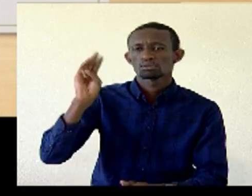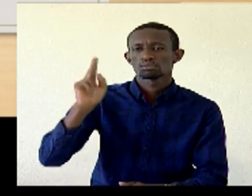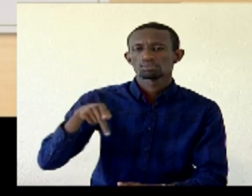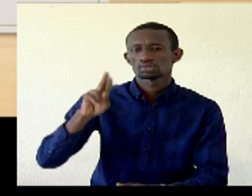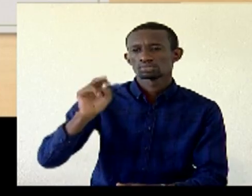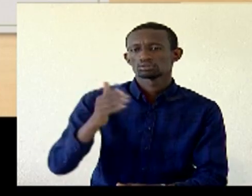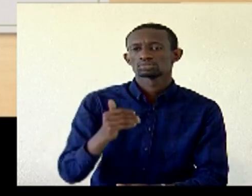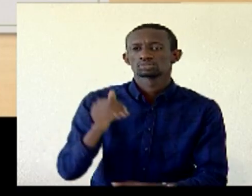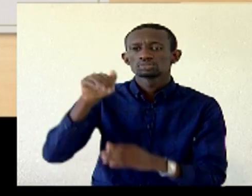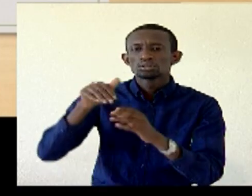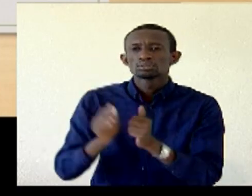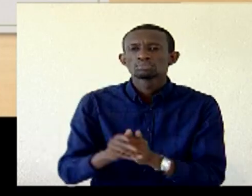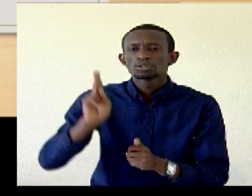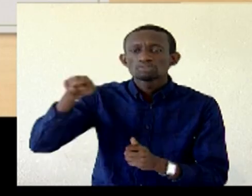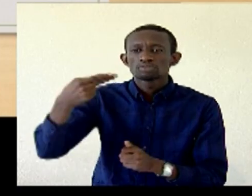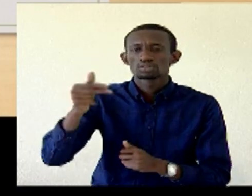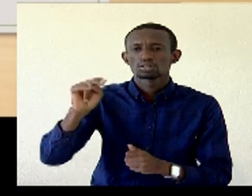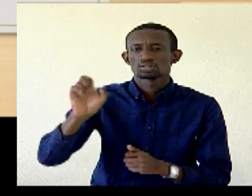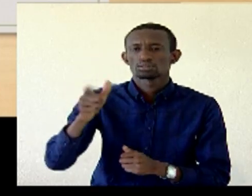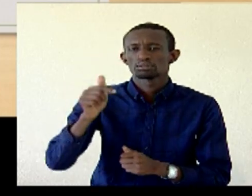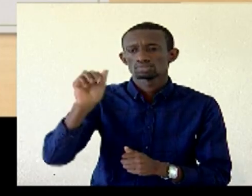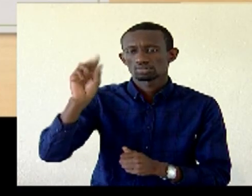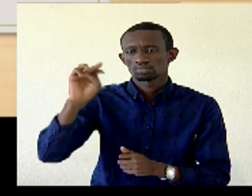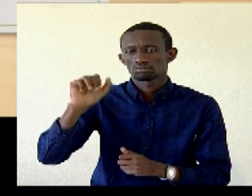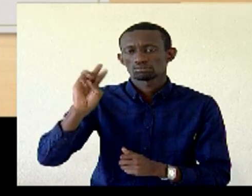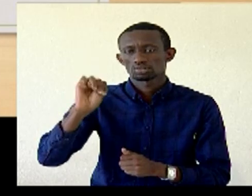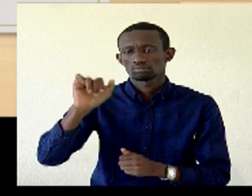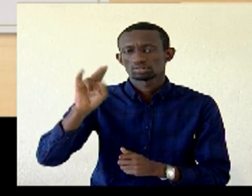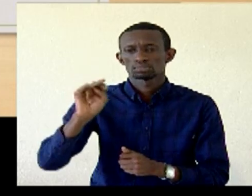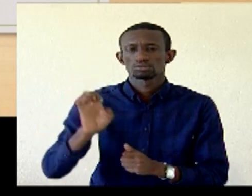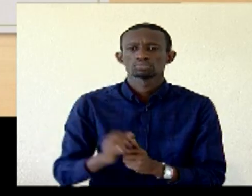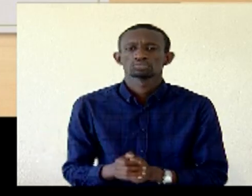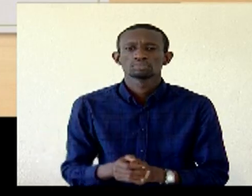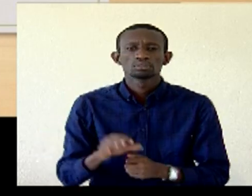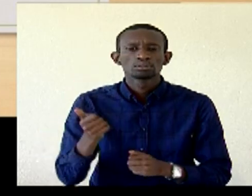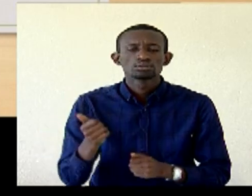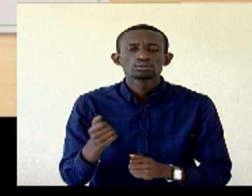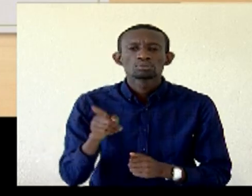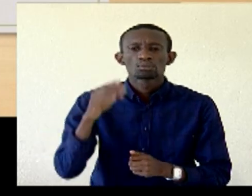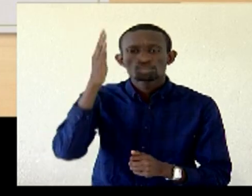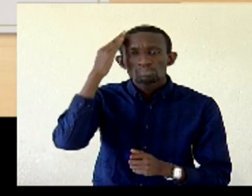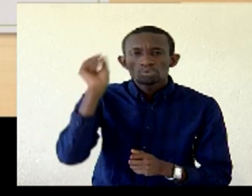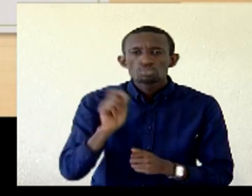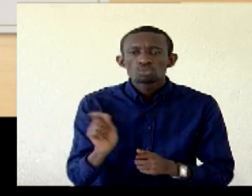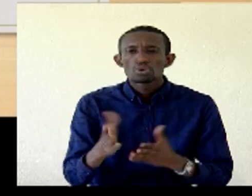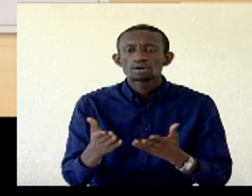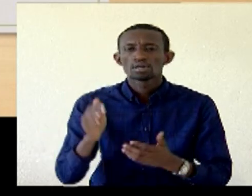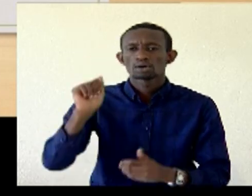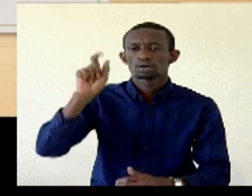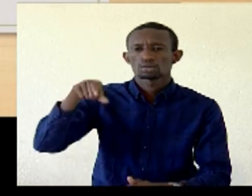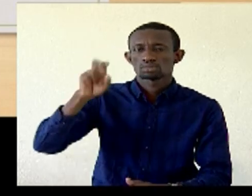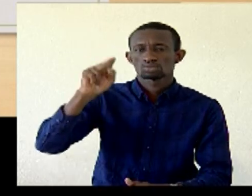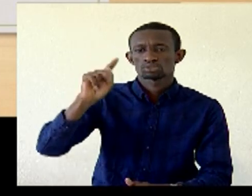preparation methods of phenylamine. And lastly, you'll be able to explain the alkalinity